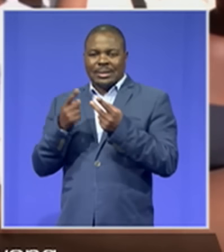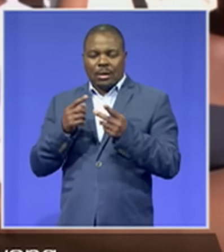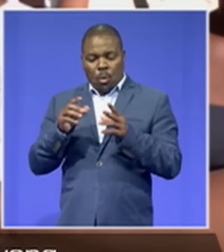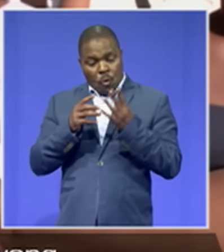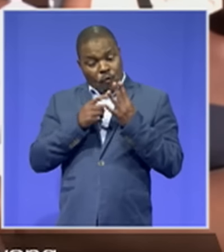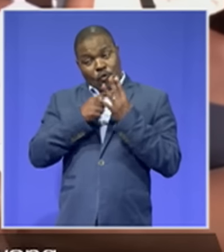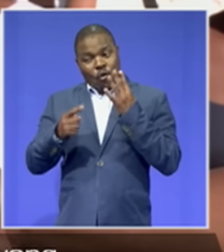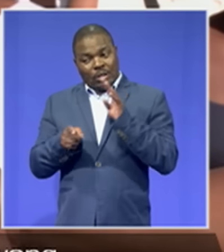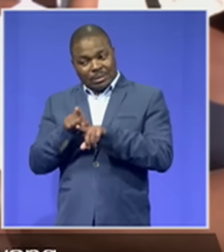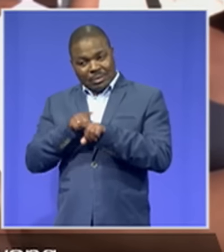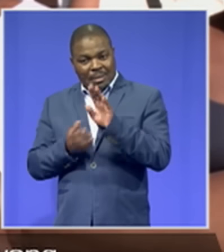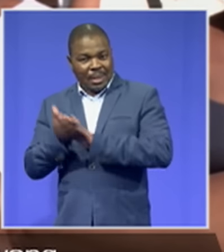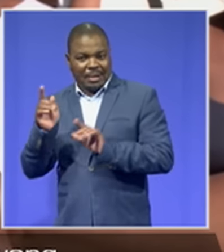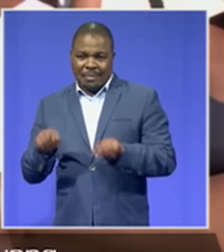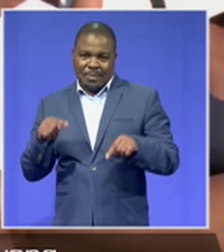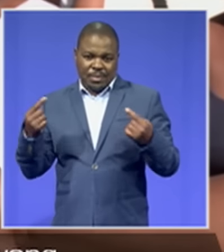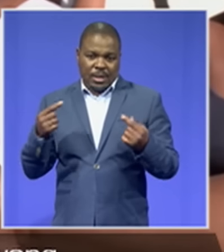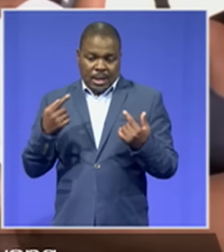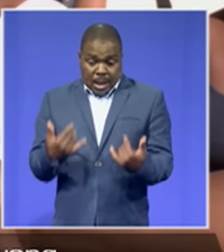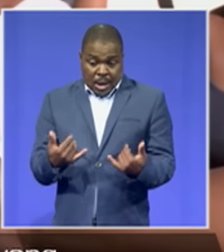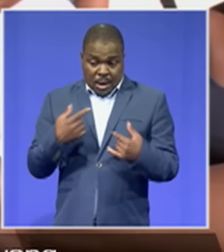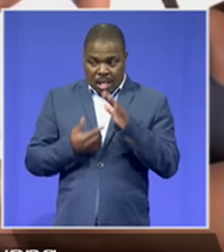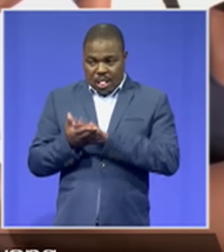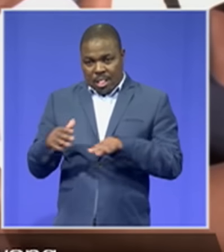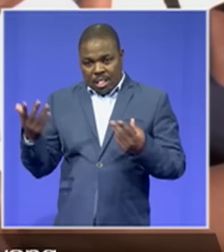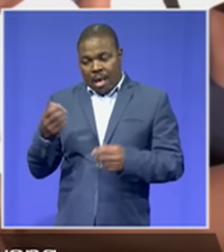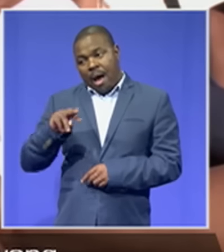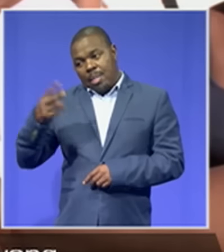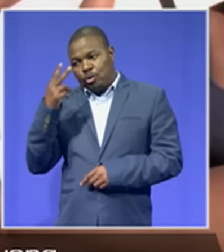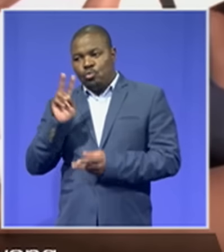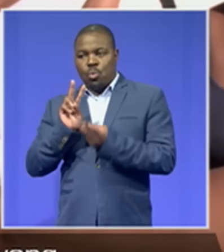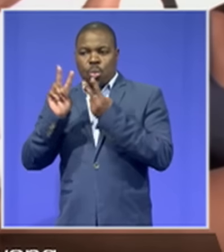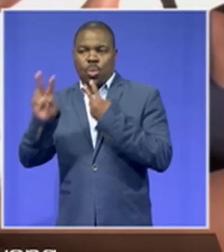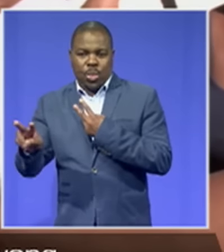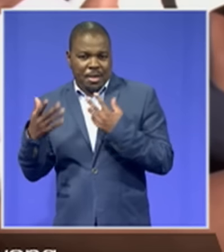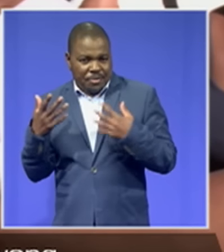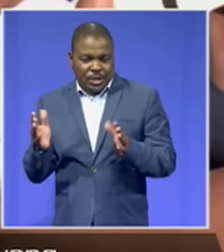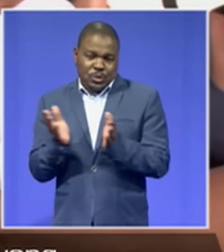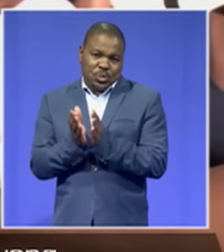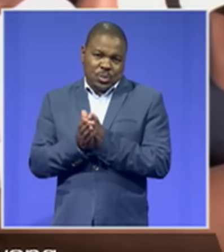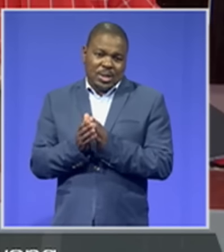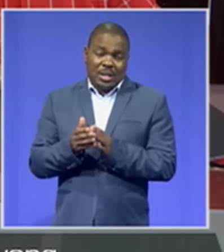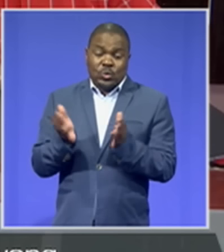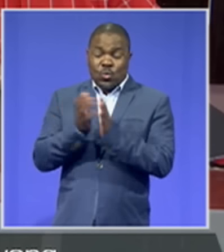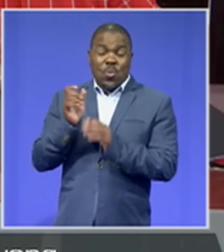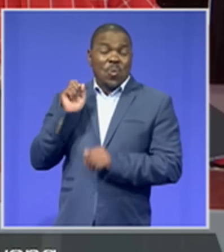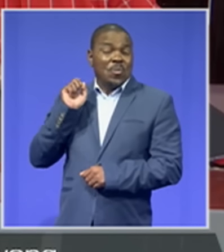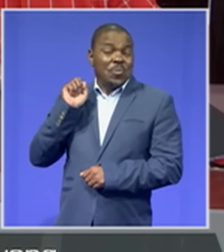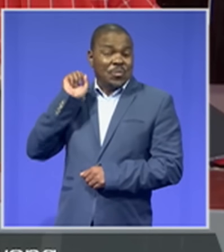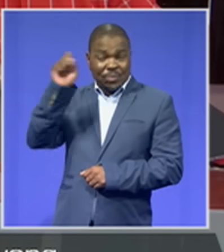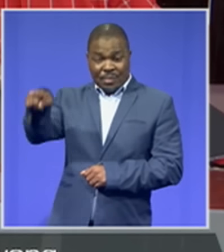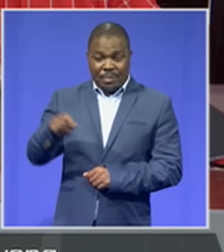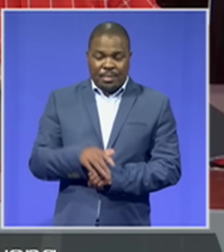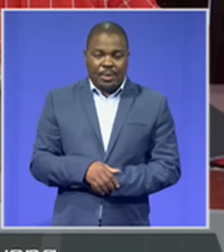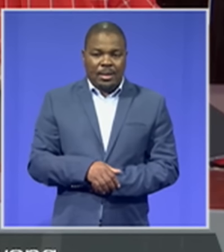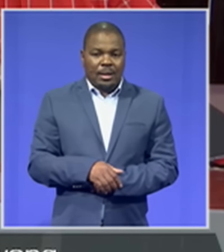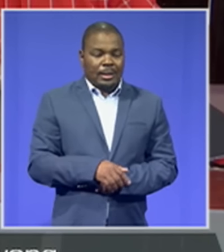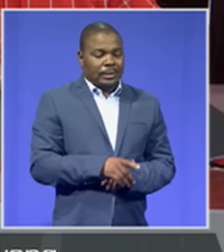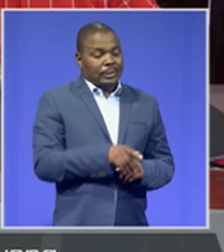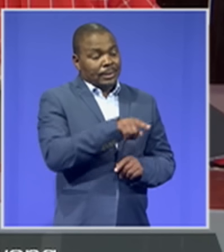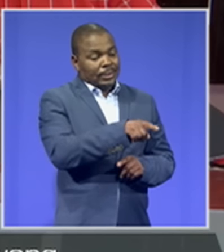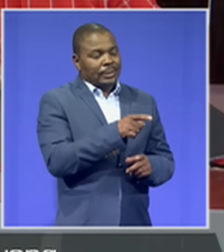days ka ya sekolong, so ba ntsheditse ba bang ba 2, so sekolong ke hole. Ba lekgotla la bakganni